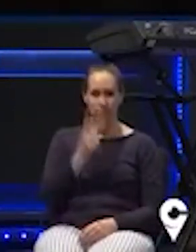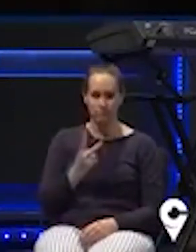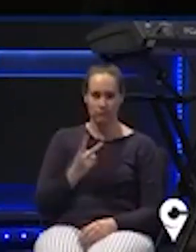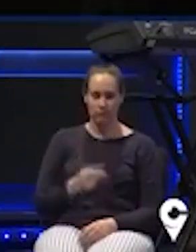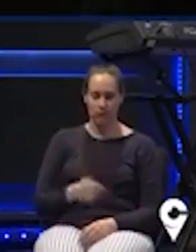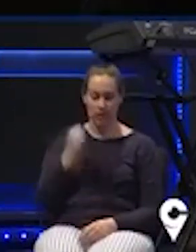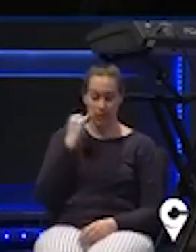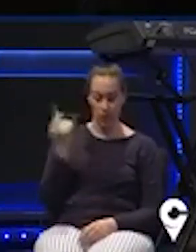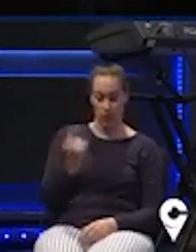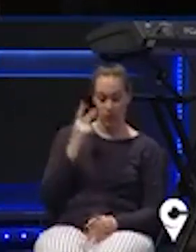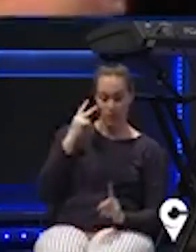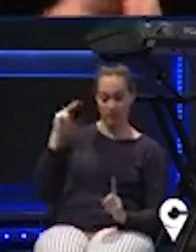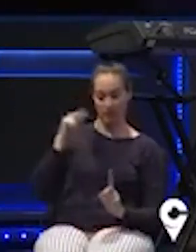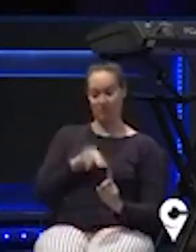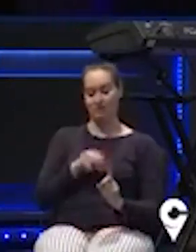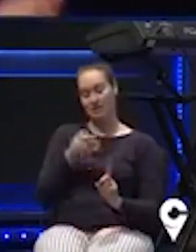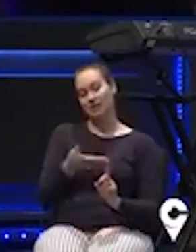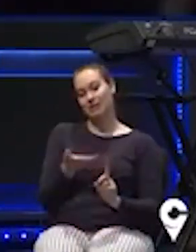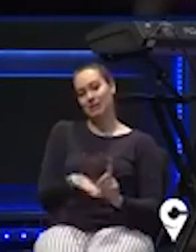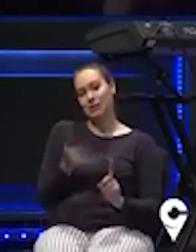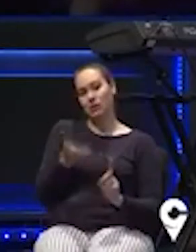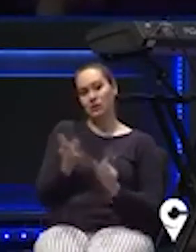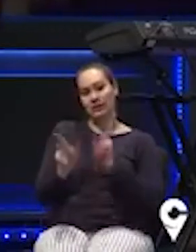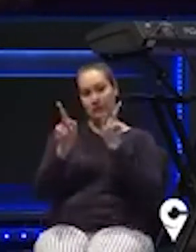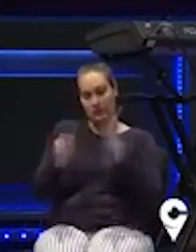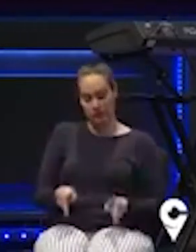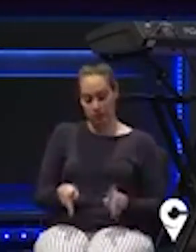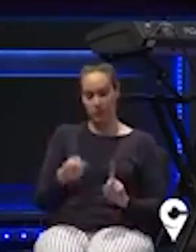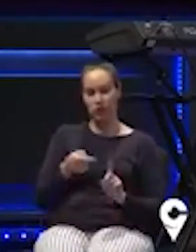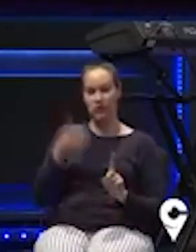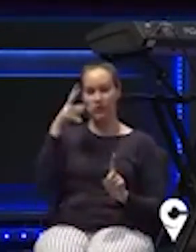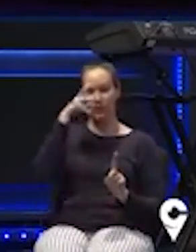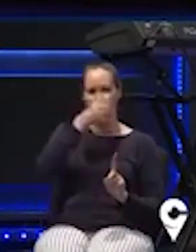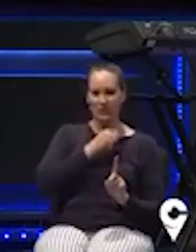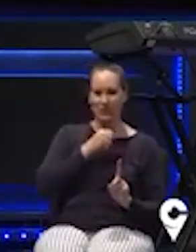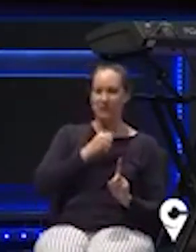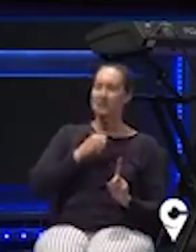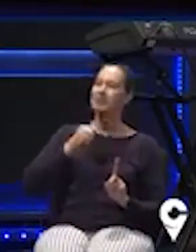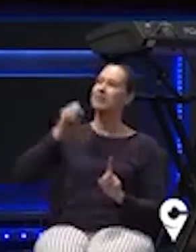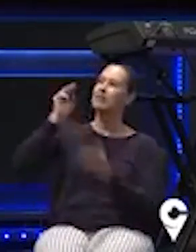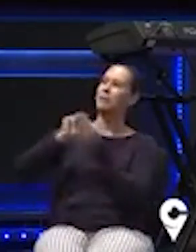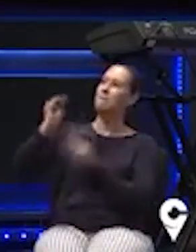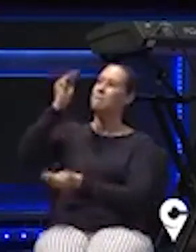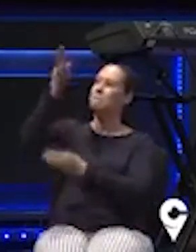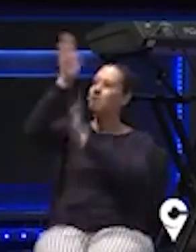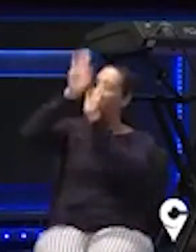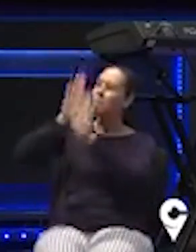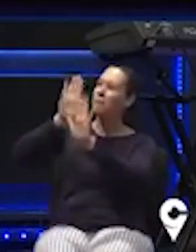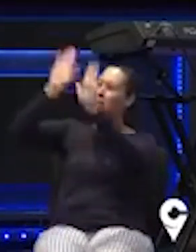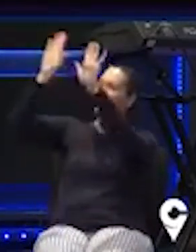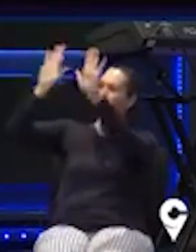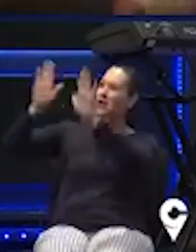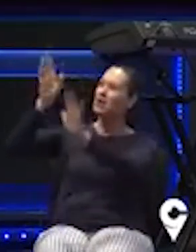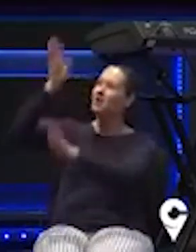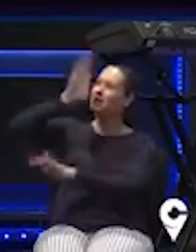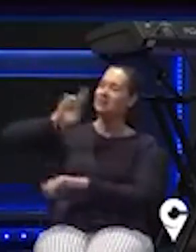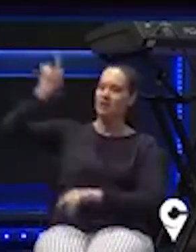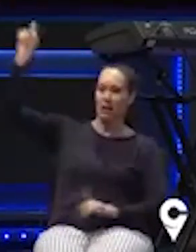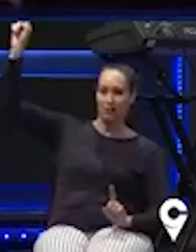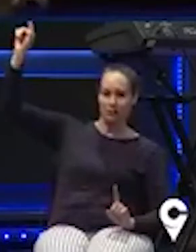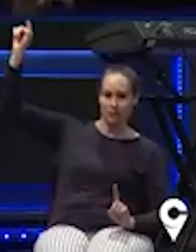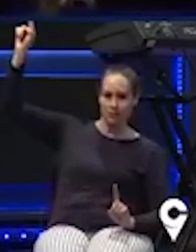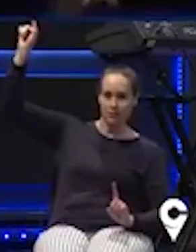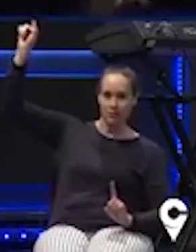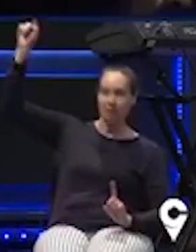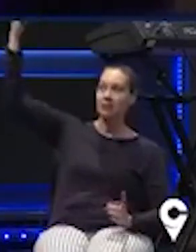side of the picture. You're missing Son of God. You're missing the miraculous that is God. You are missing the God who comes down and invades